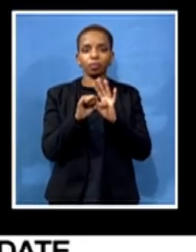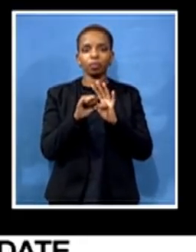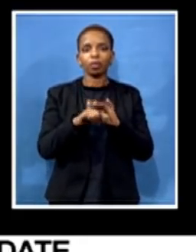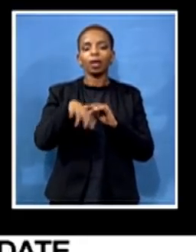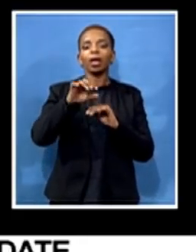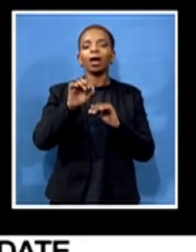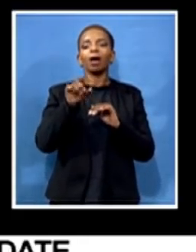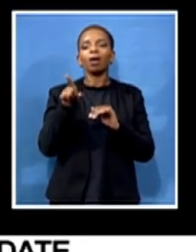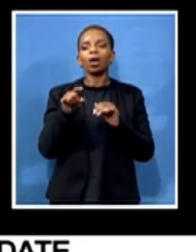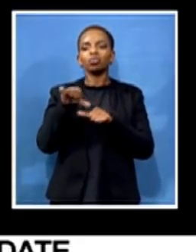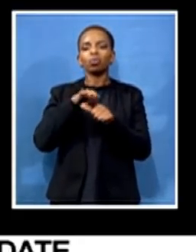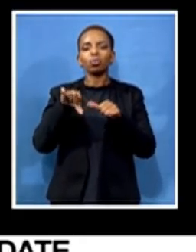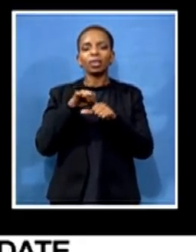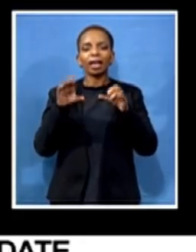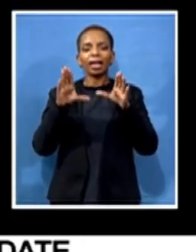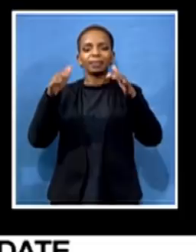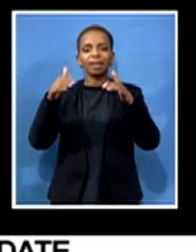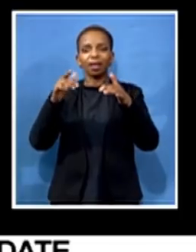per the doctrine of Cabral? Thank you.